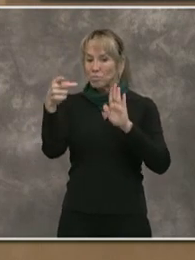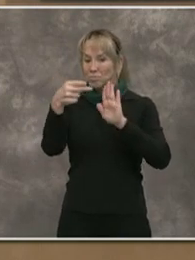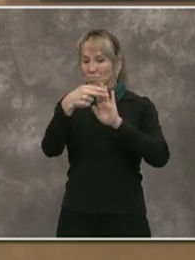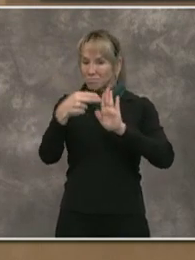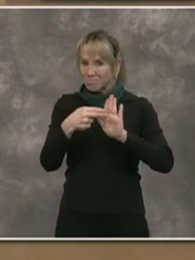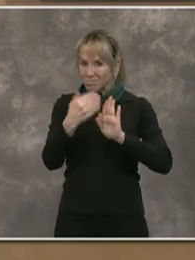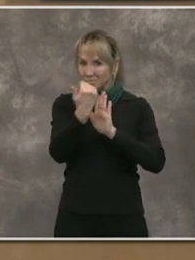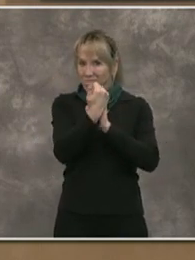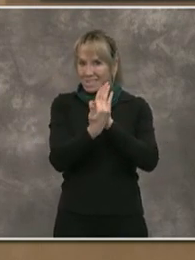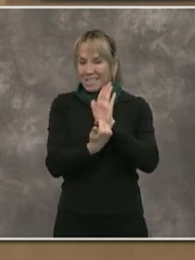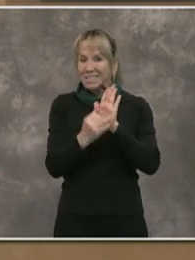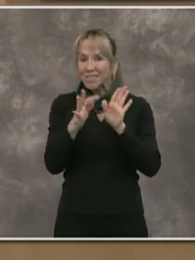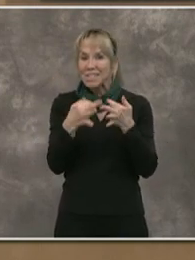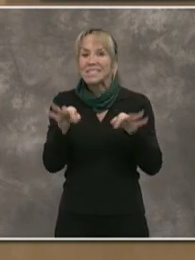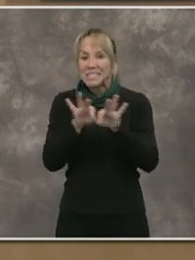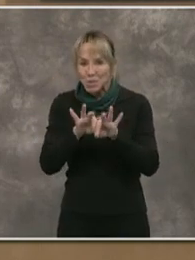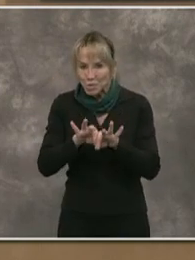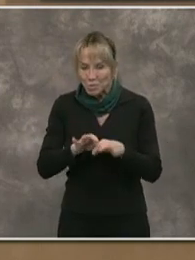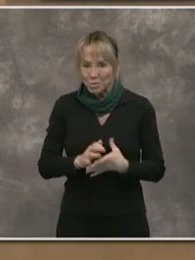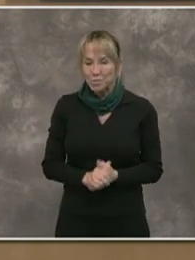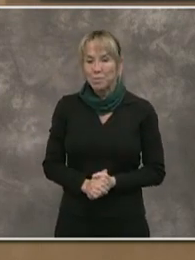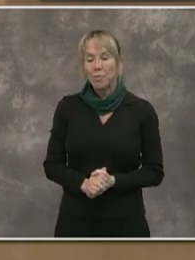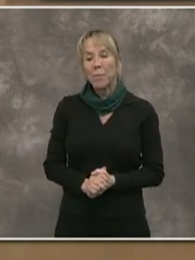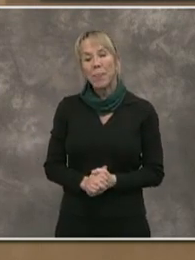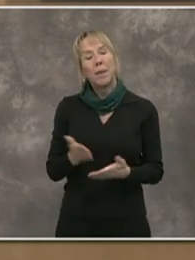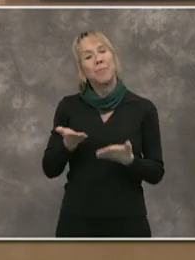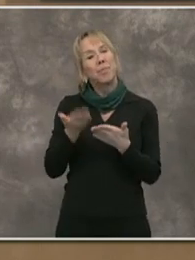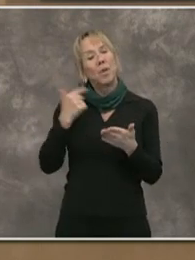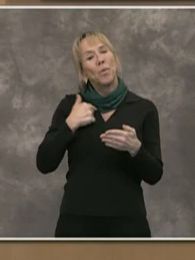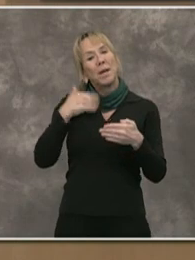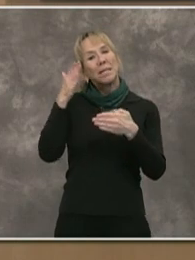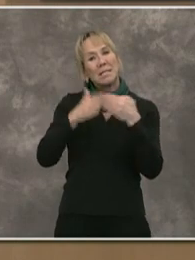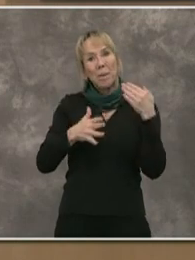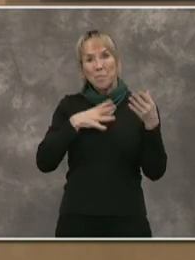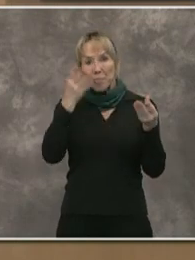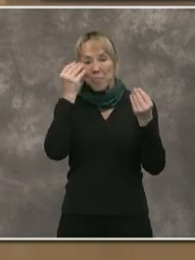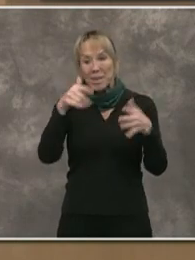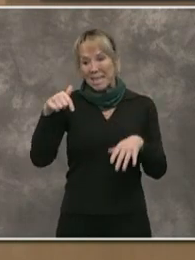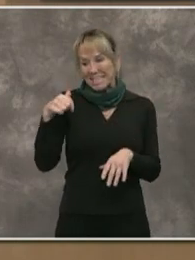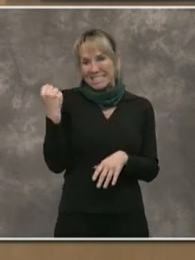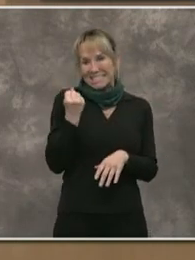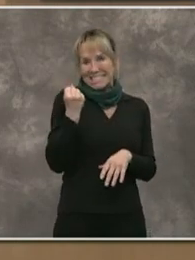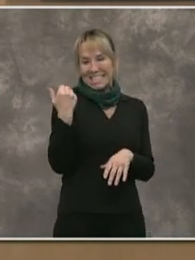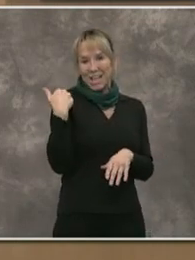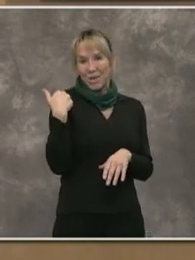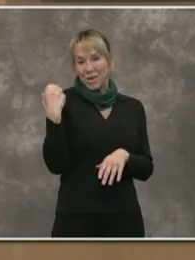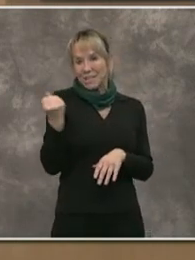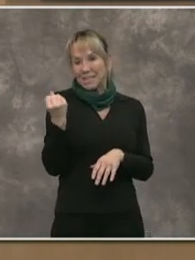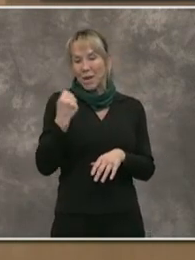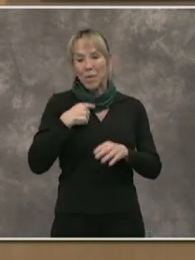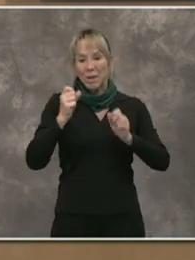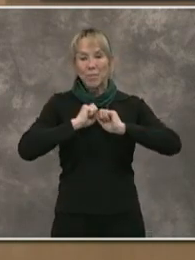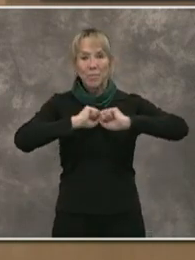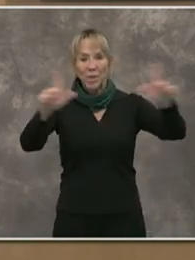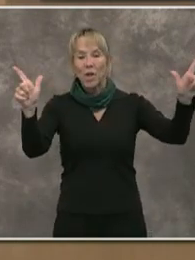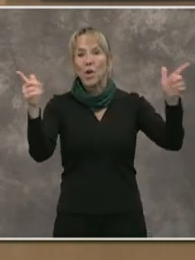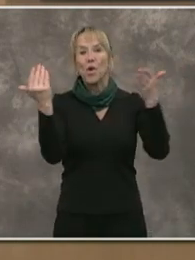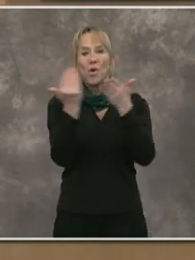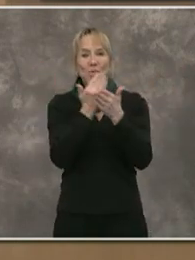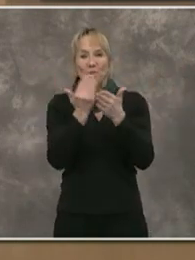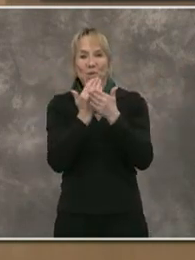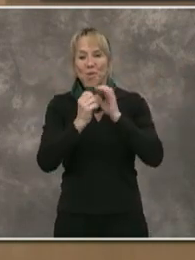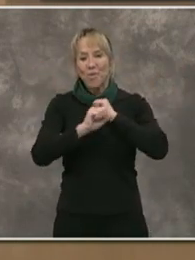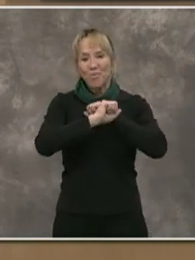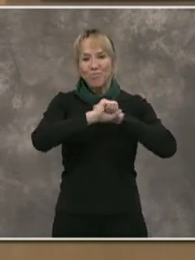conclude, let me give you a brief update on the campaign that we launched this past Saturday to enlist all San Diegans to flatten the